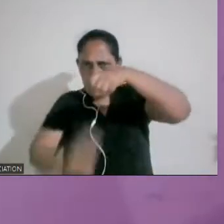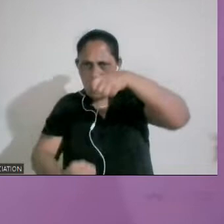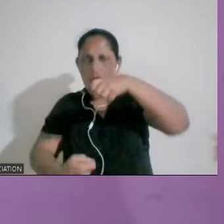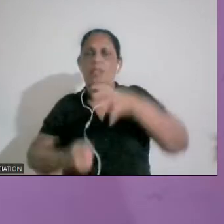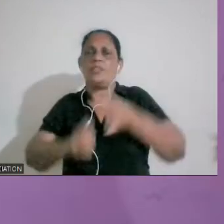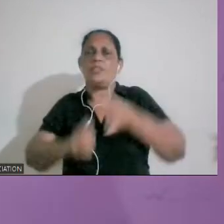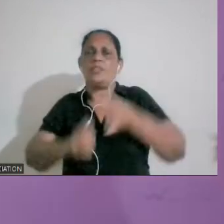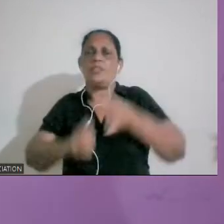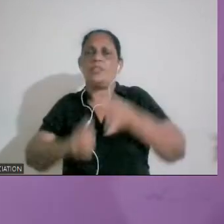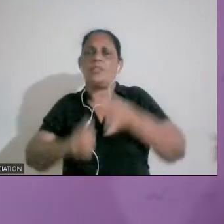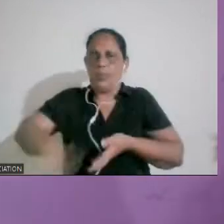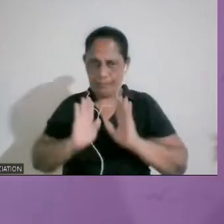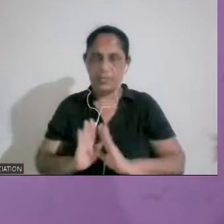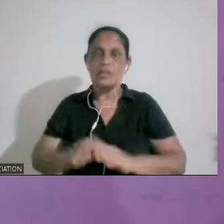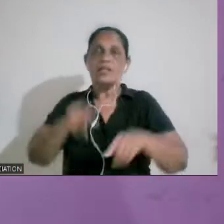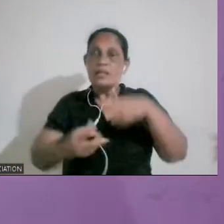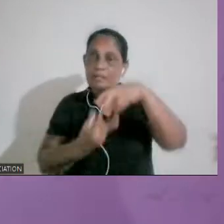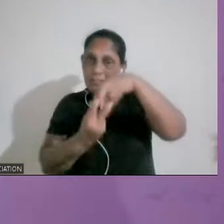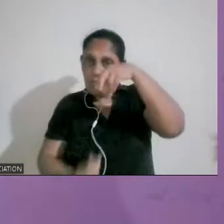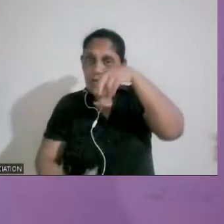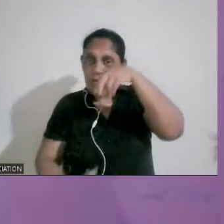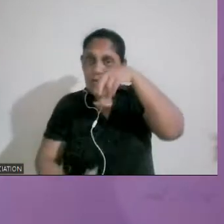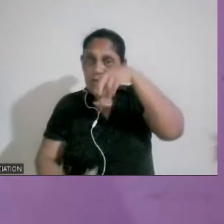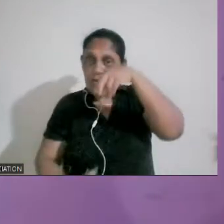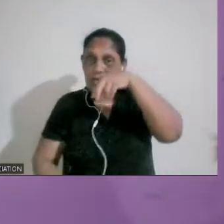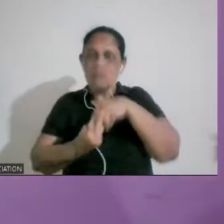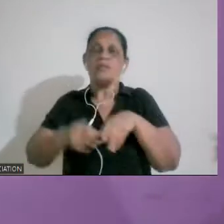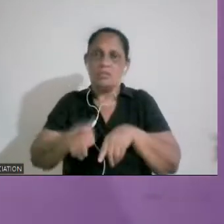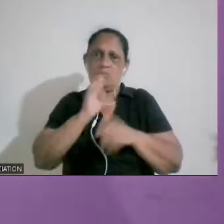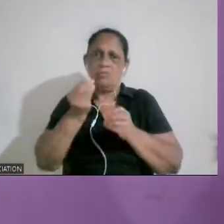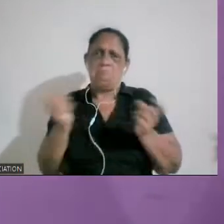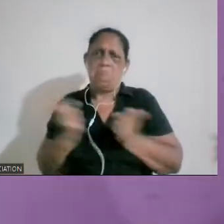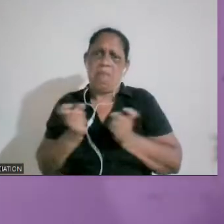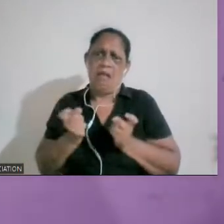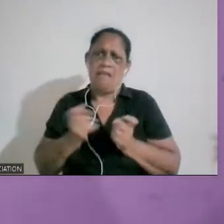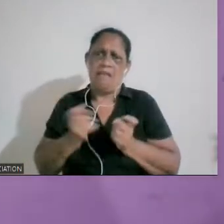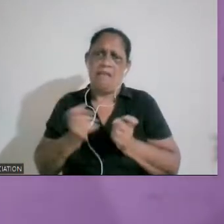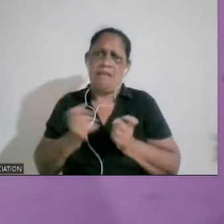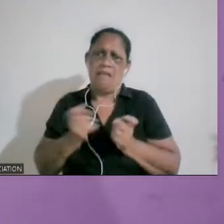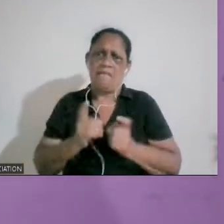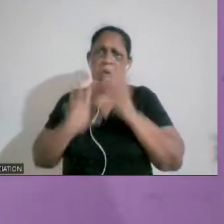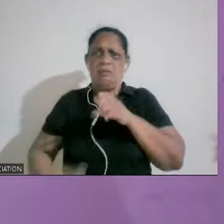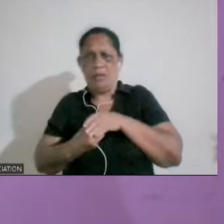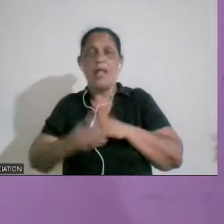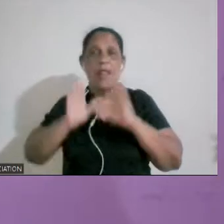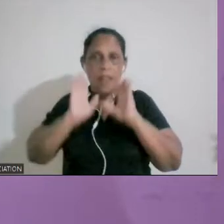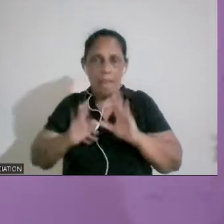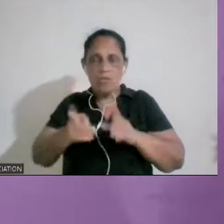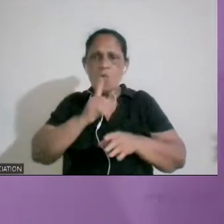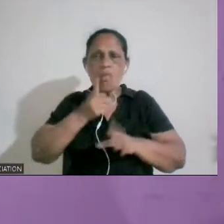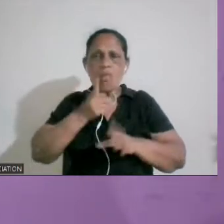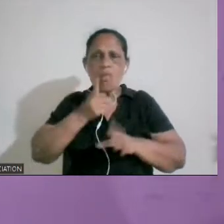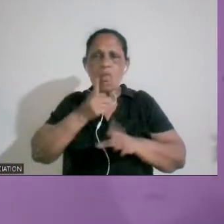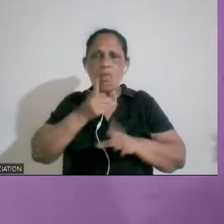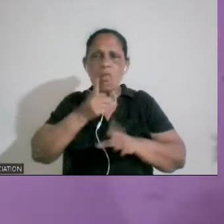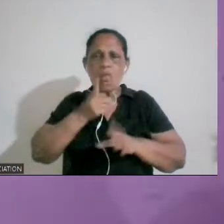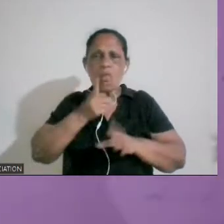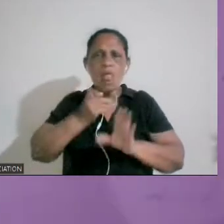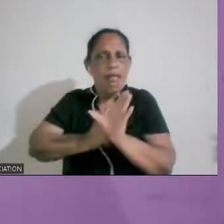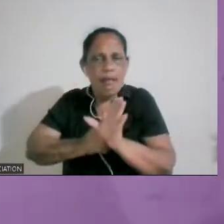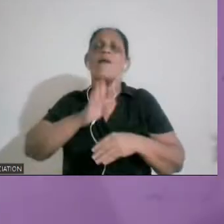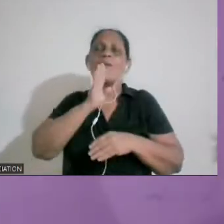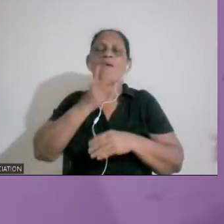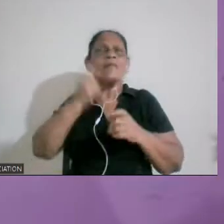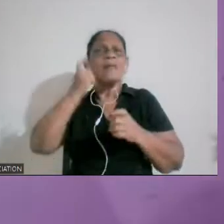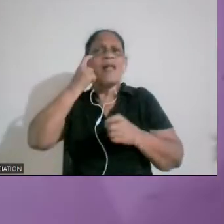you get used to it, you don't even feel like it's there. You can even go swimming while wearing a tampon. But remember, you can't wear them